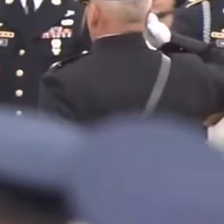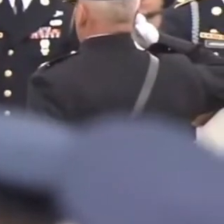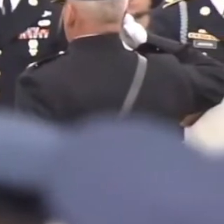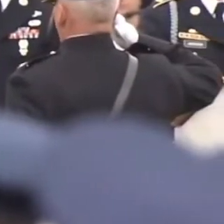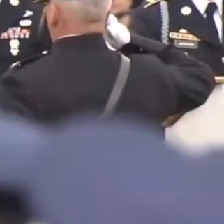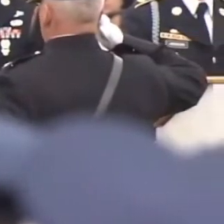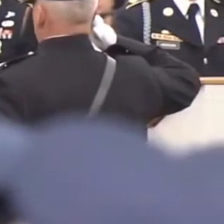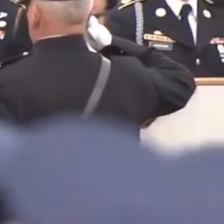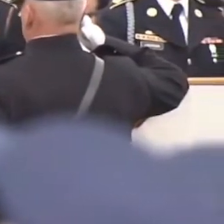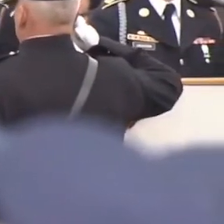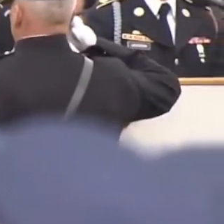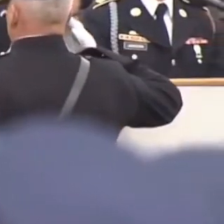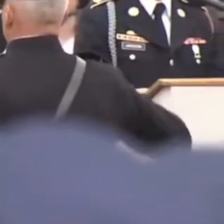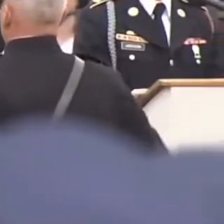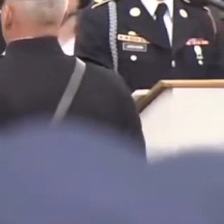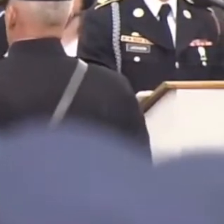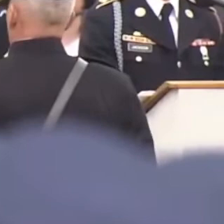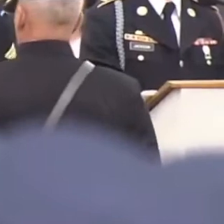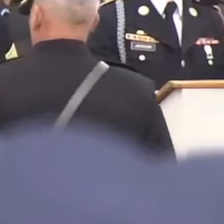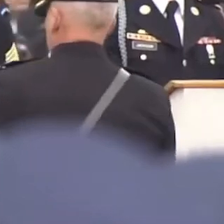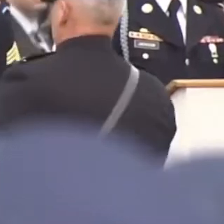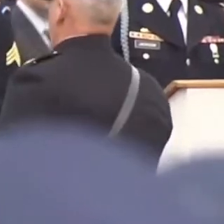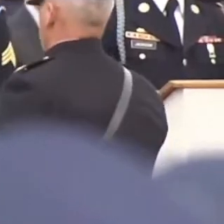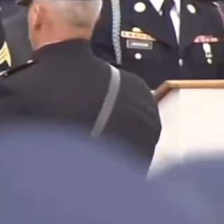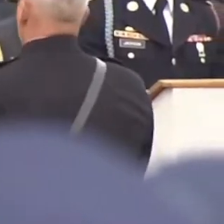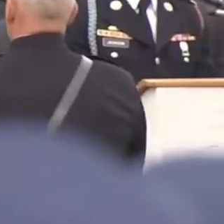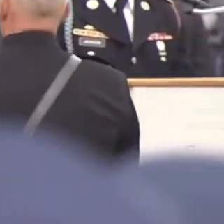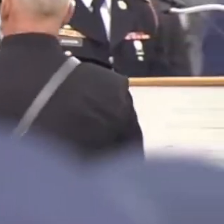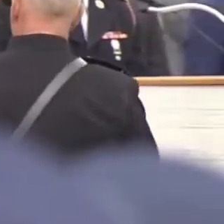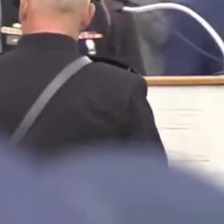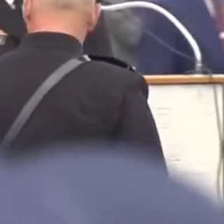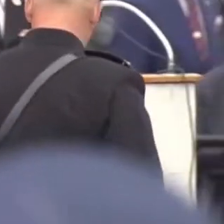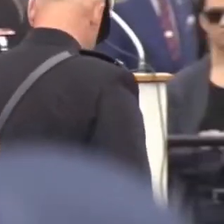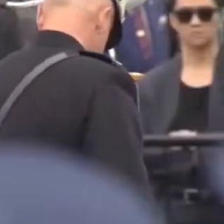Sir, honor guard.